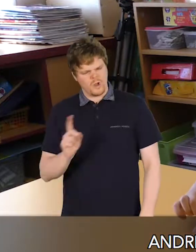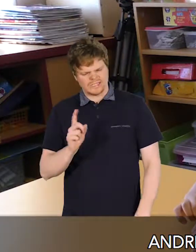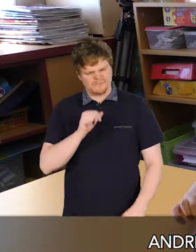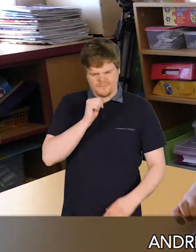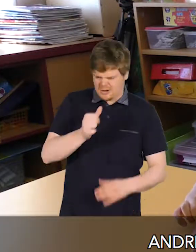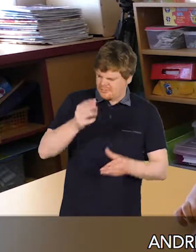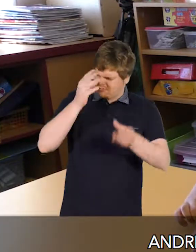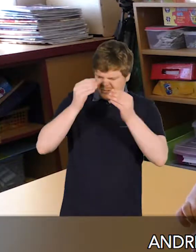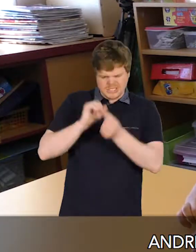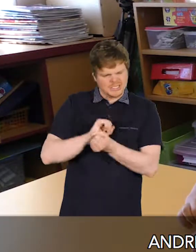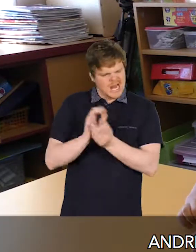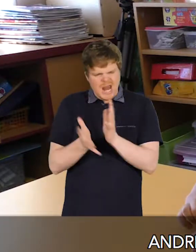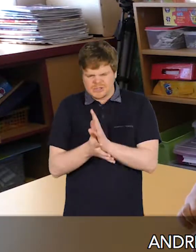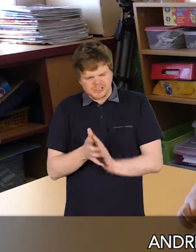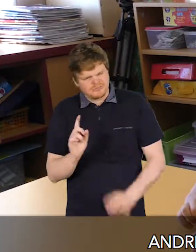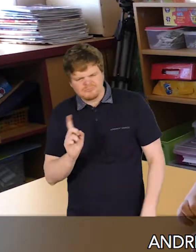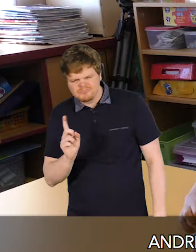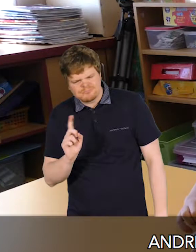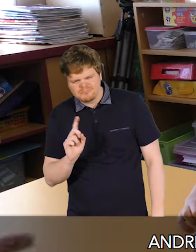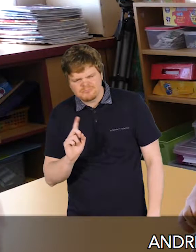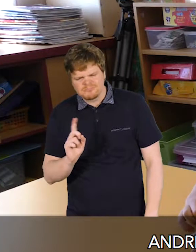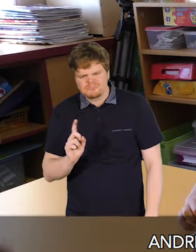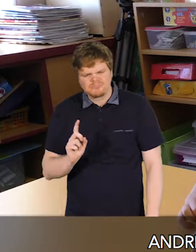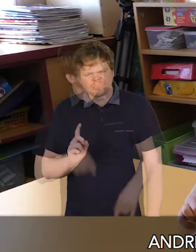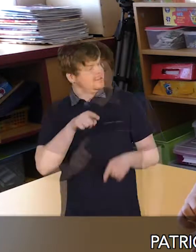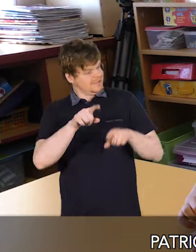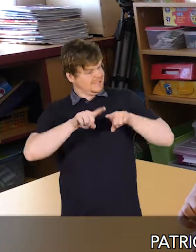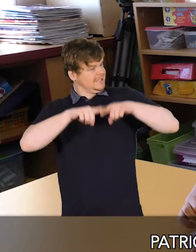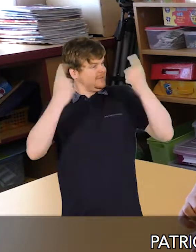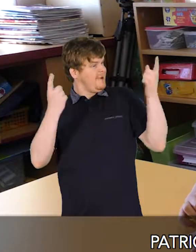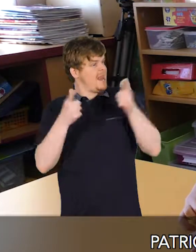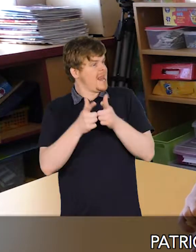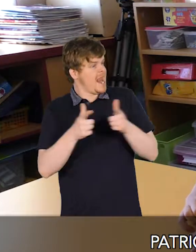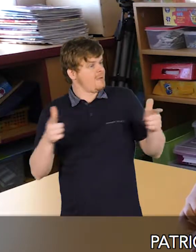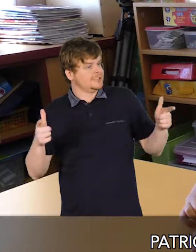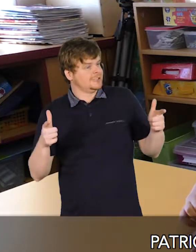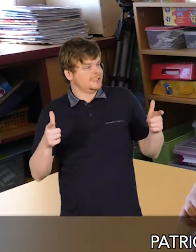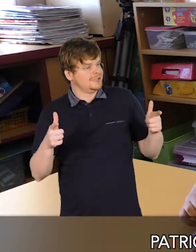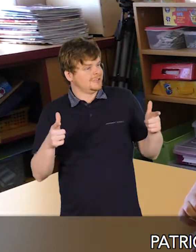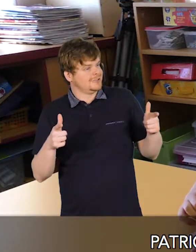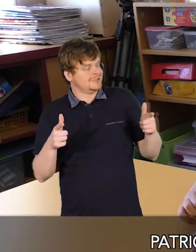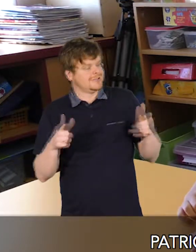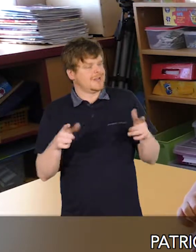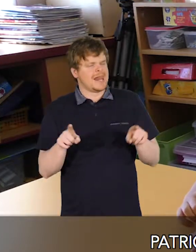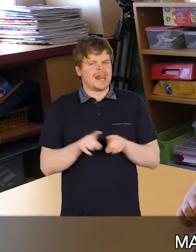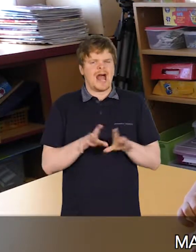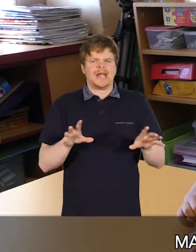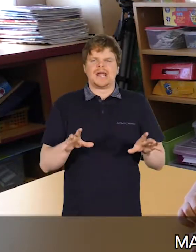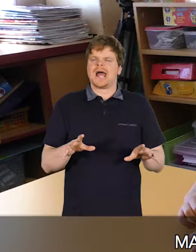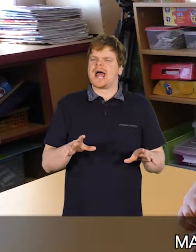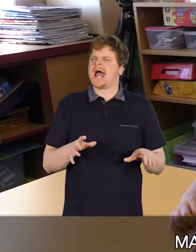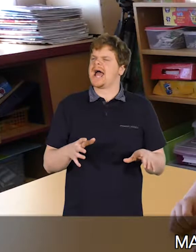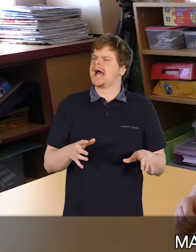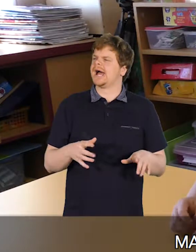And what's really fun about signing? You're learning a different language.